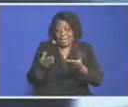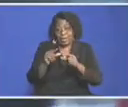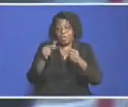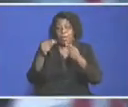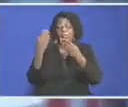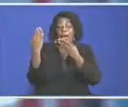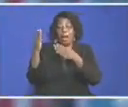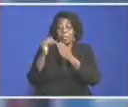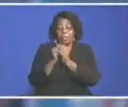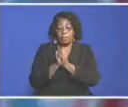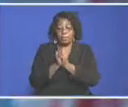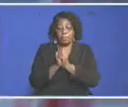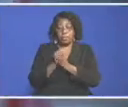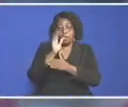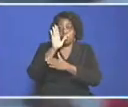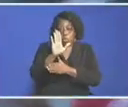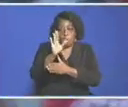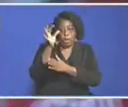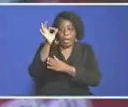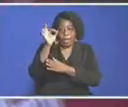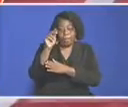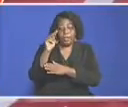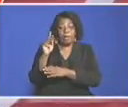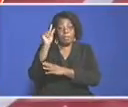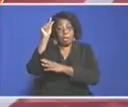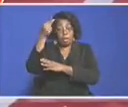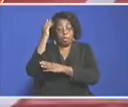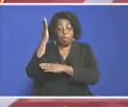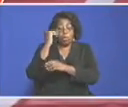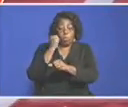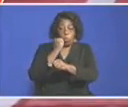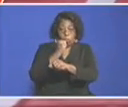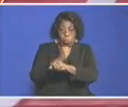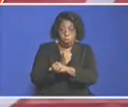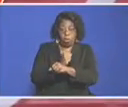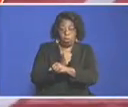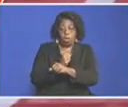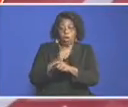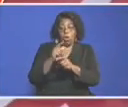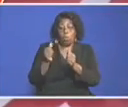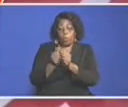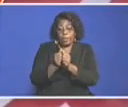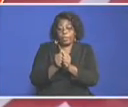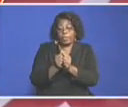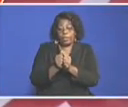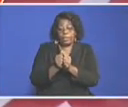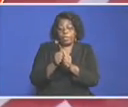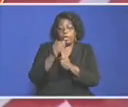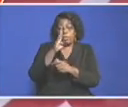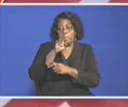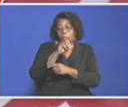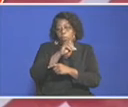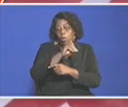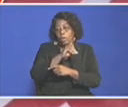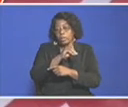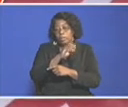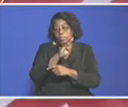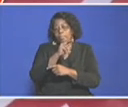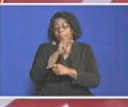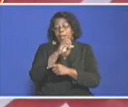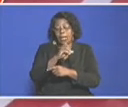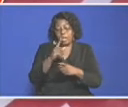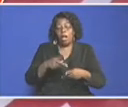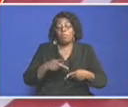Grand Bahama. Your FNM government will work with the broadband providers in the country to ensure that